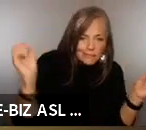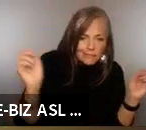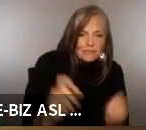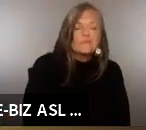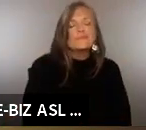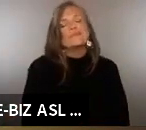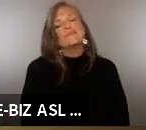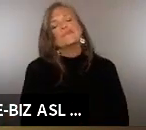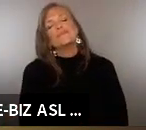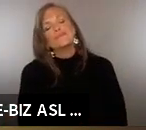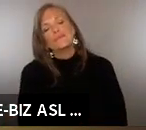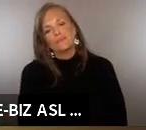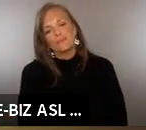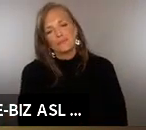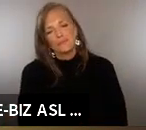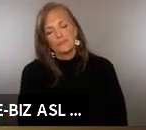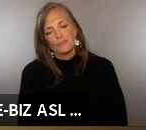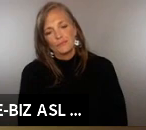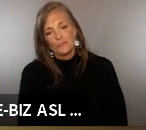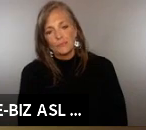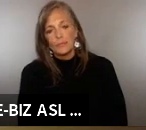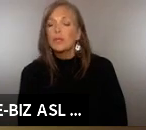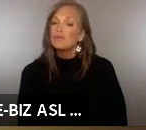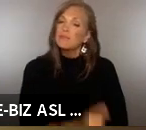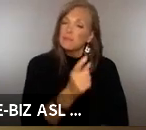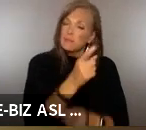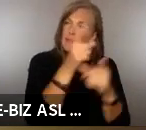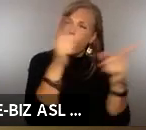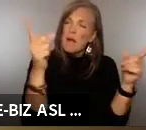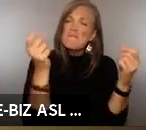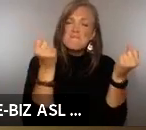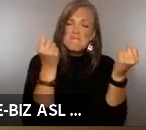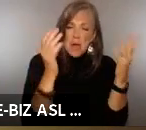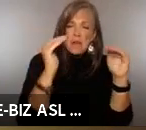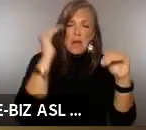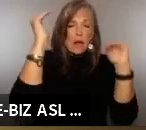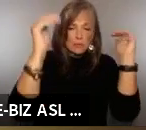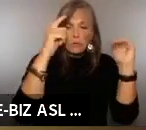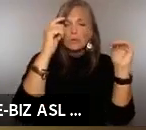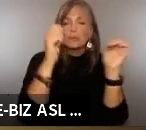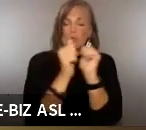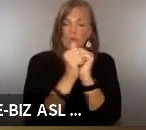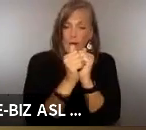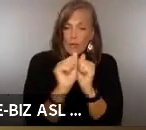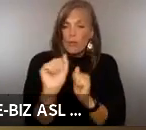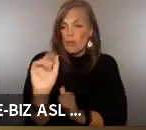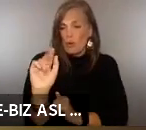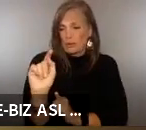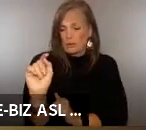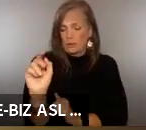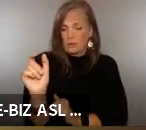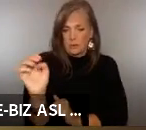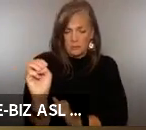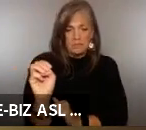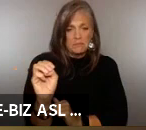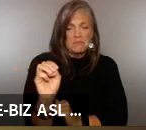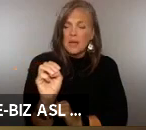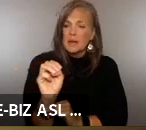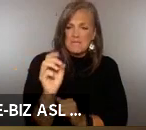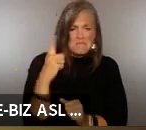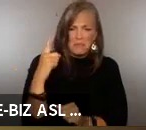even though there are many adults with autism, there have been probably for eons, no one's ever really known what the difference was.